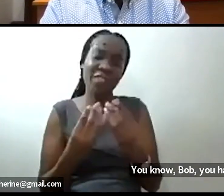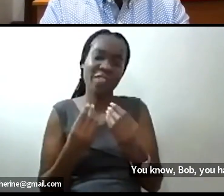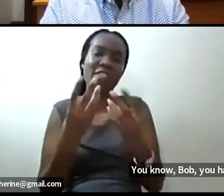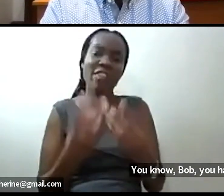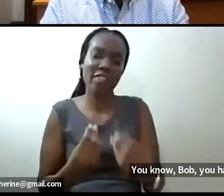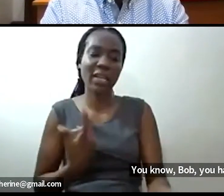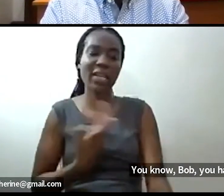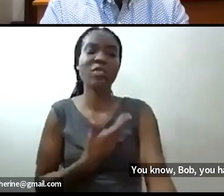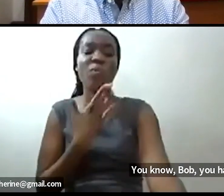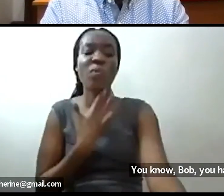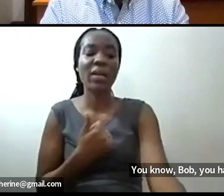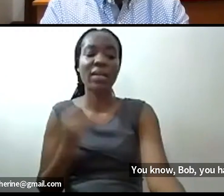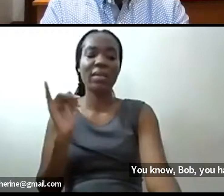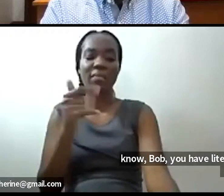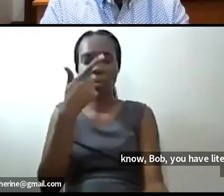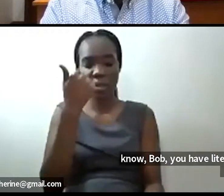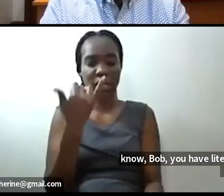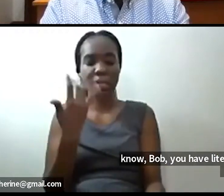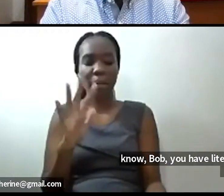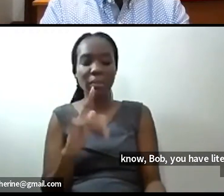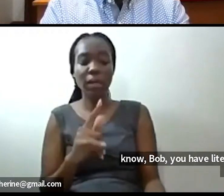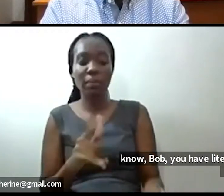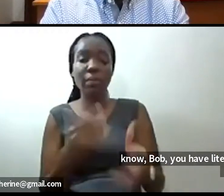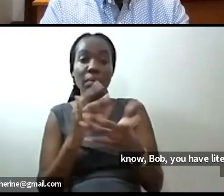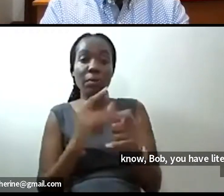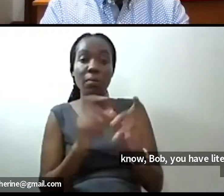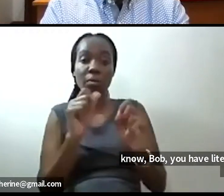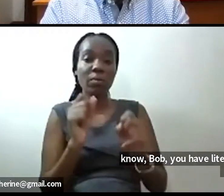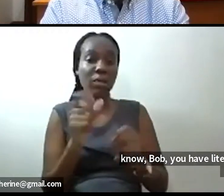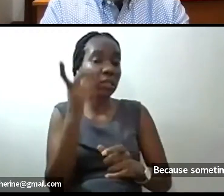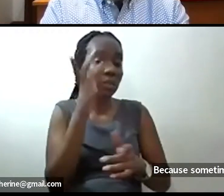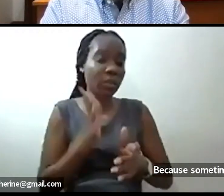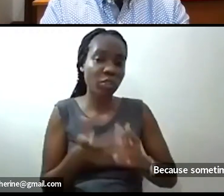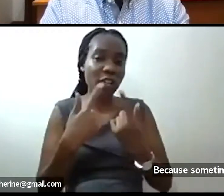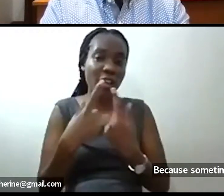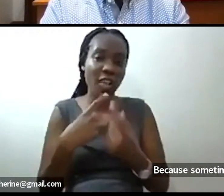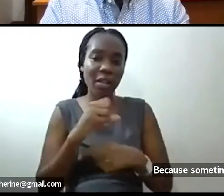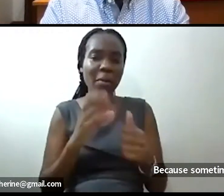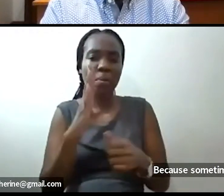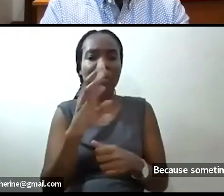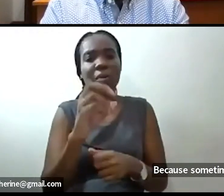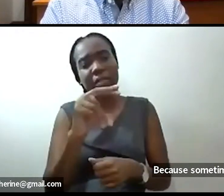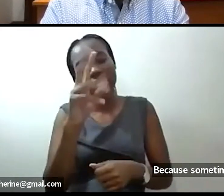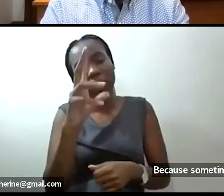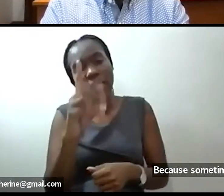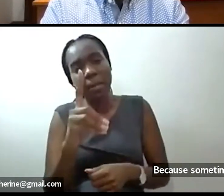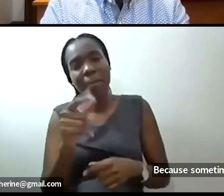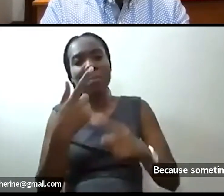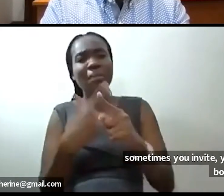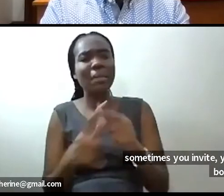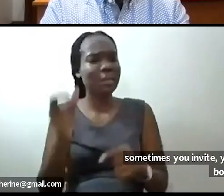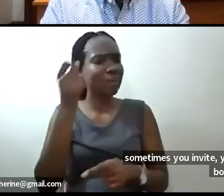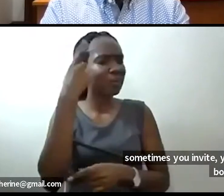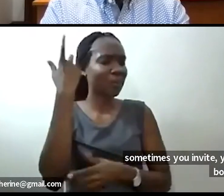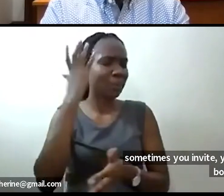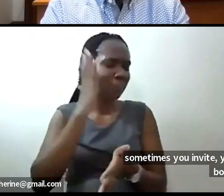do. Because sometimes you listen to people speaking about bonds and T-bills, and you really get out of there,